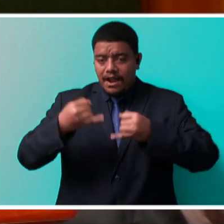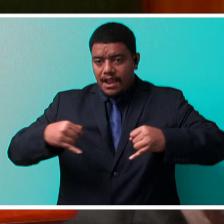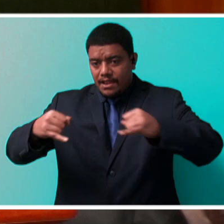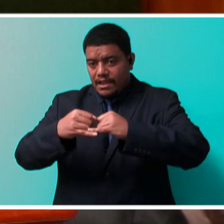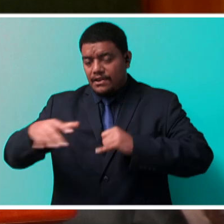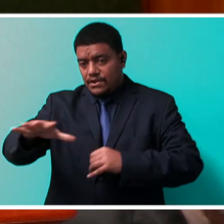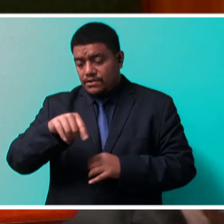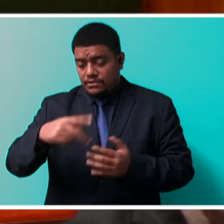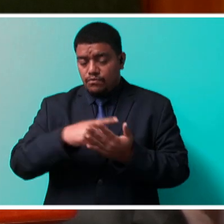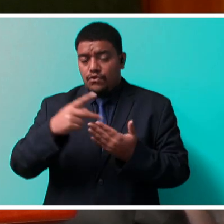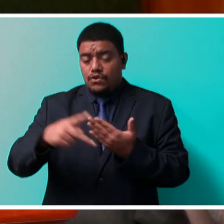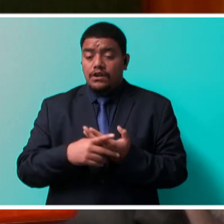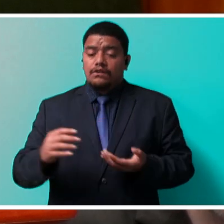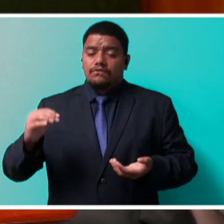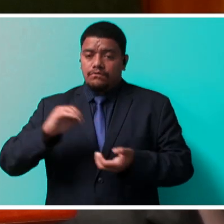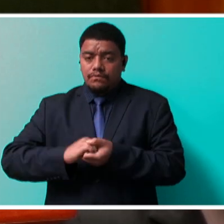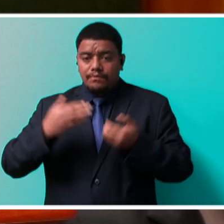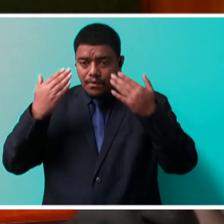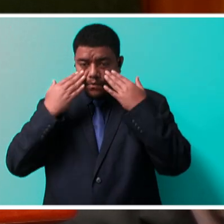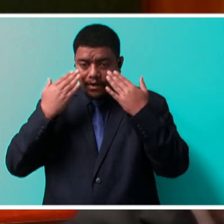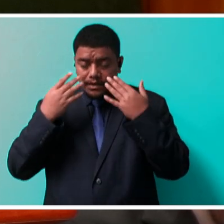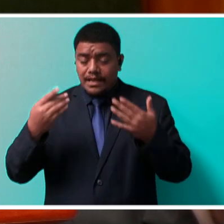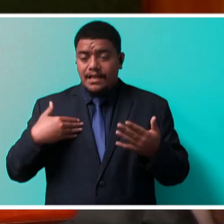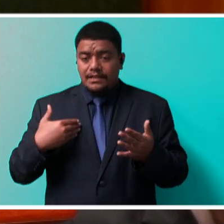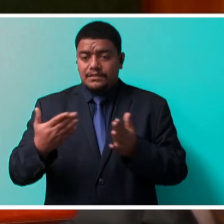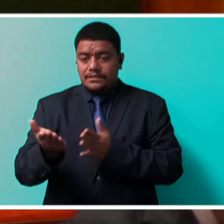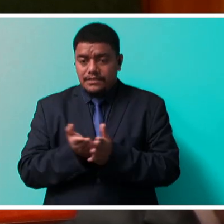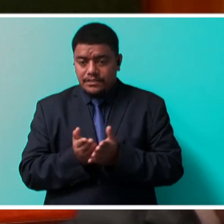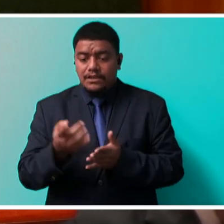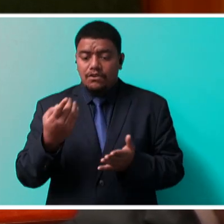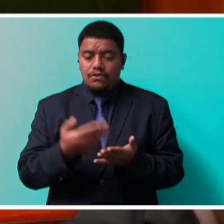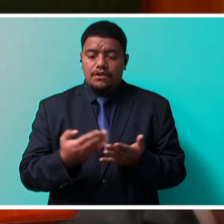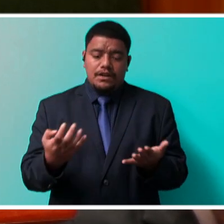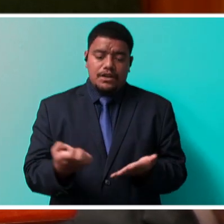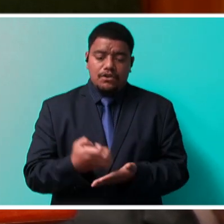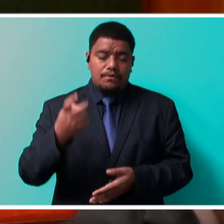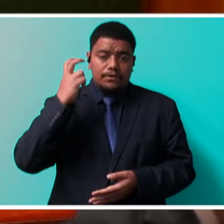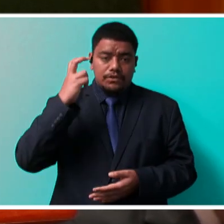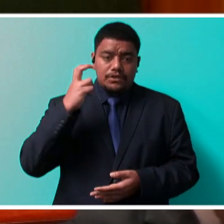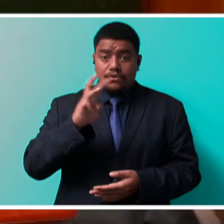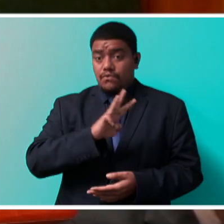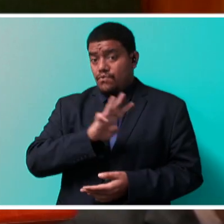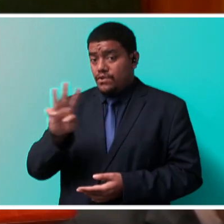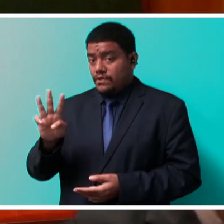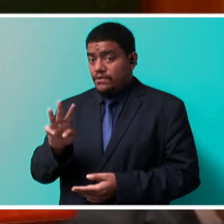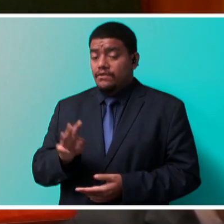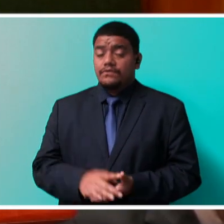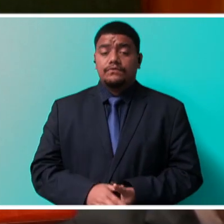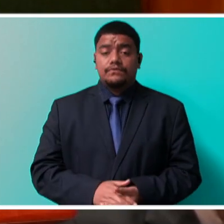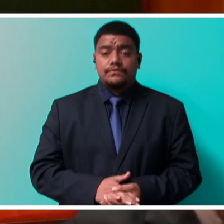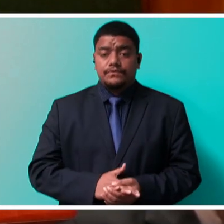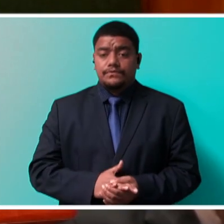These programs combined awareness, health services, legal support, and economic training. In the Western Division, a